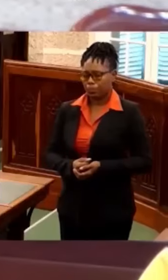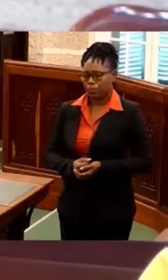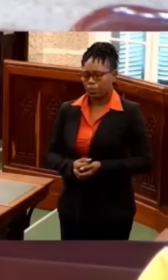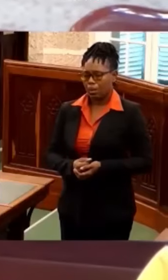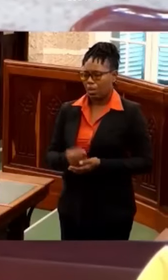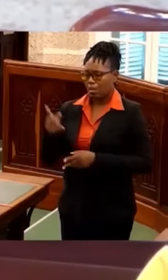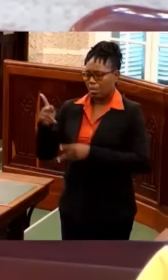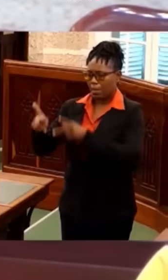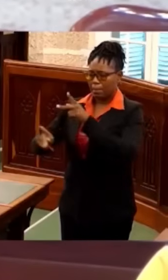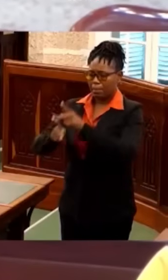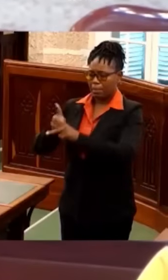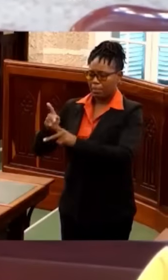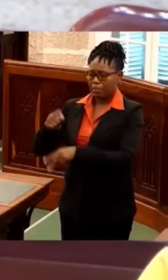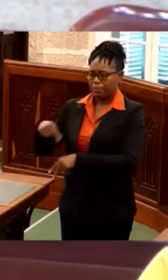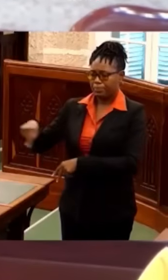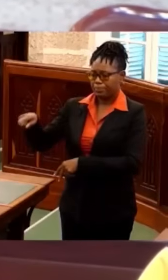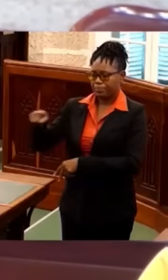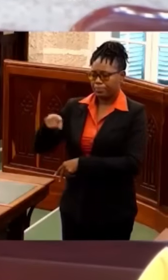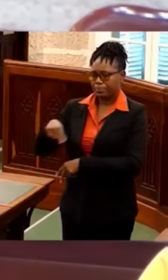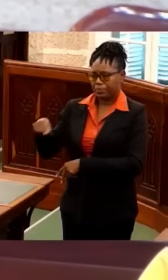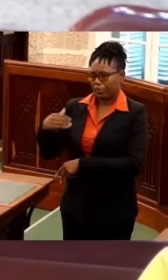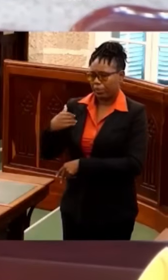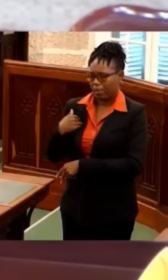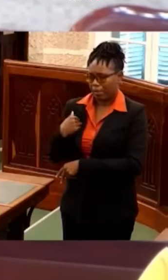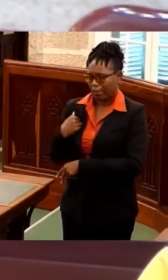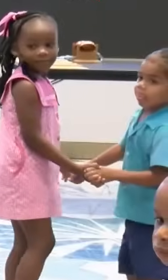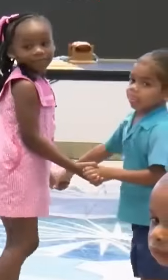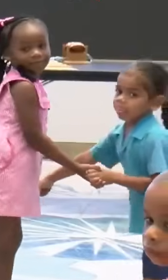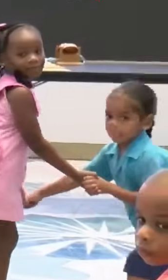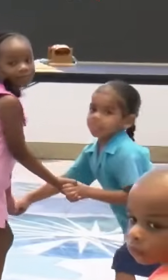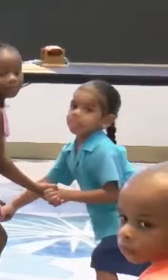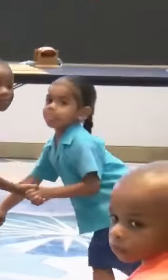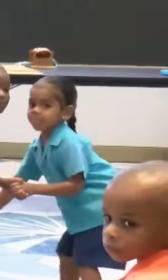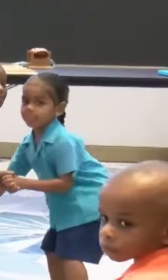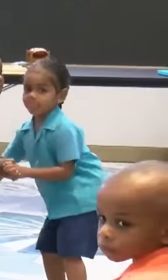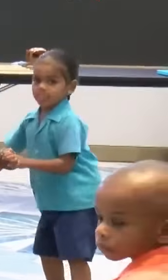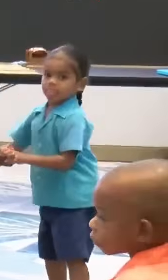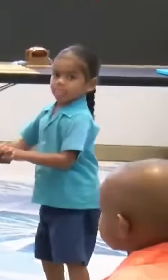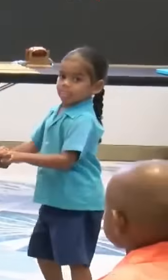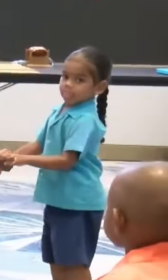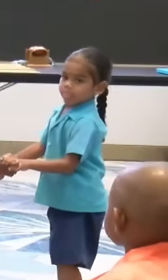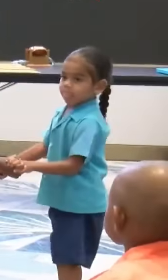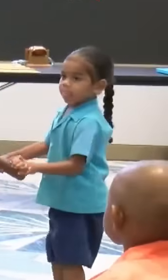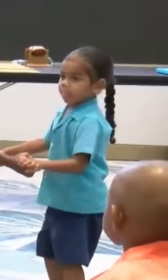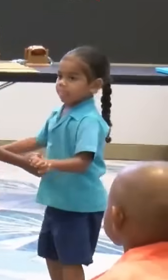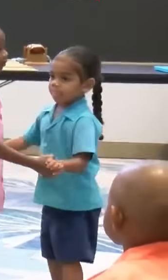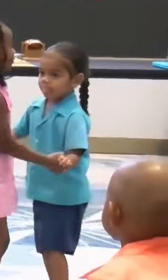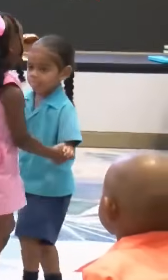Education Officer Dr. Christina Morris. She confirmed that to date,